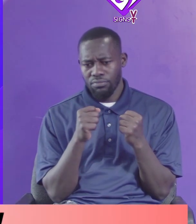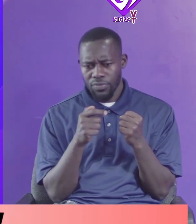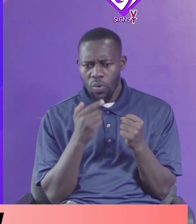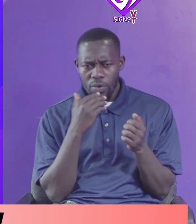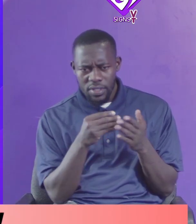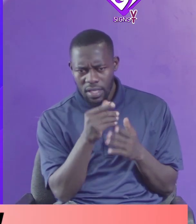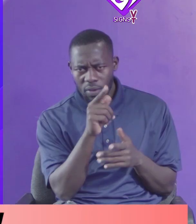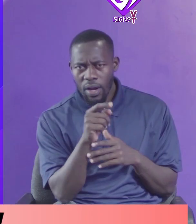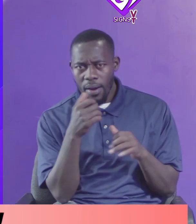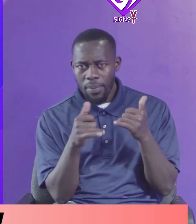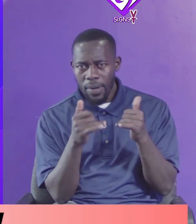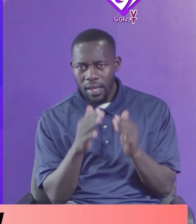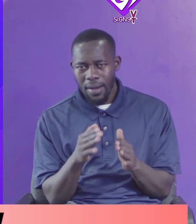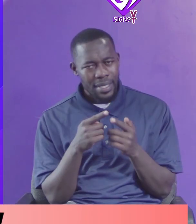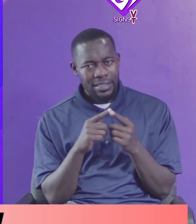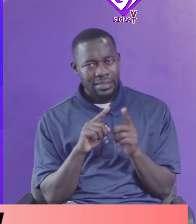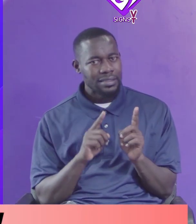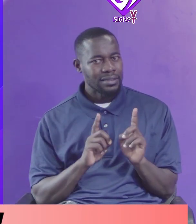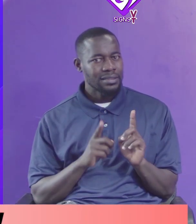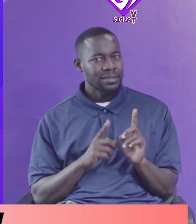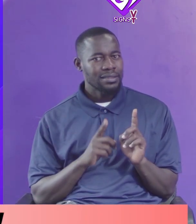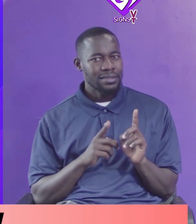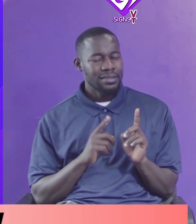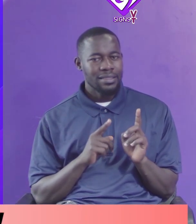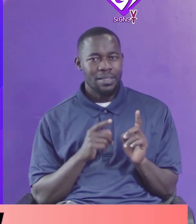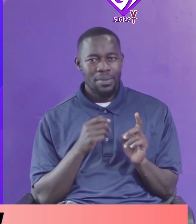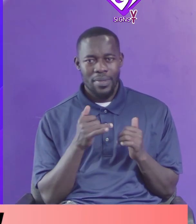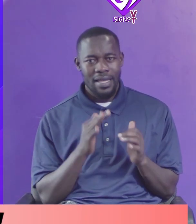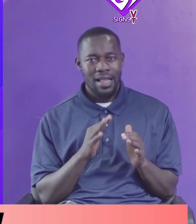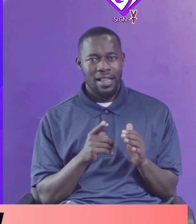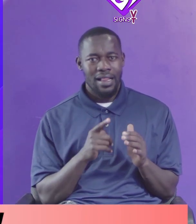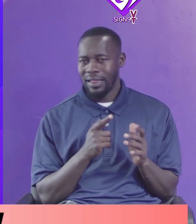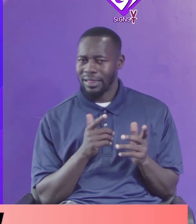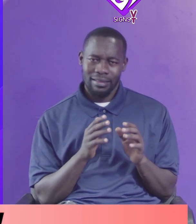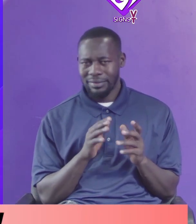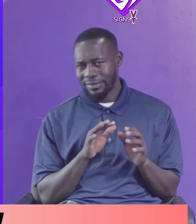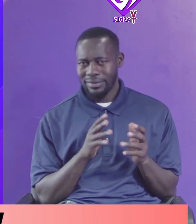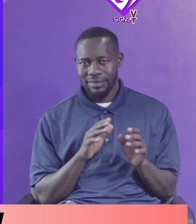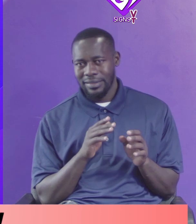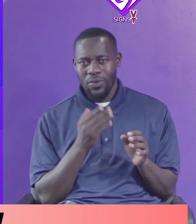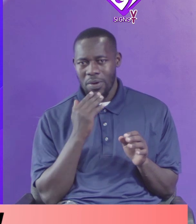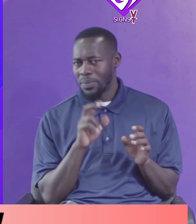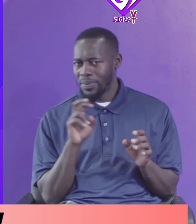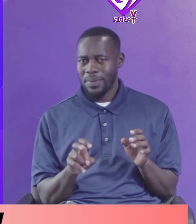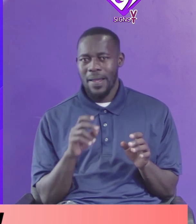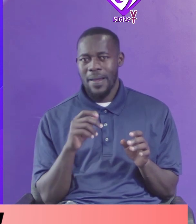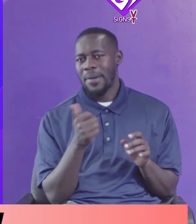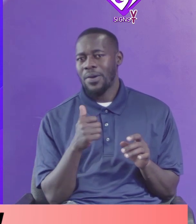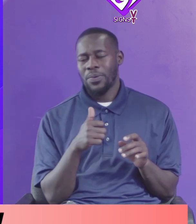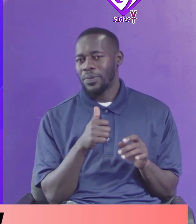course, prayer, it's very personal. Yes, it goes there, and that is football. Yes. Isak